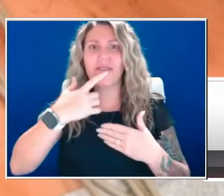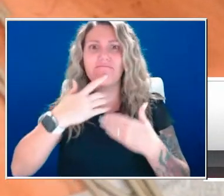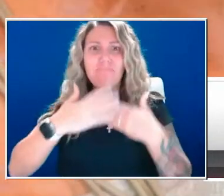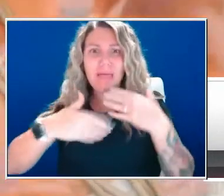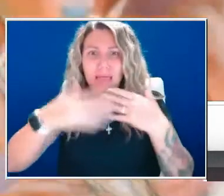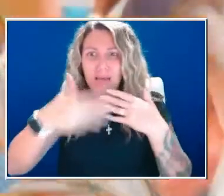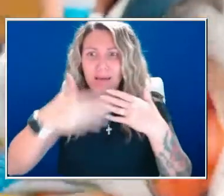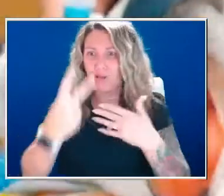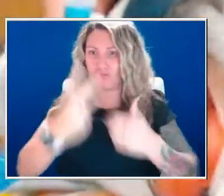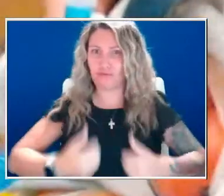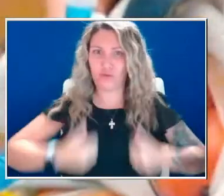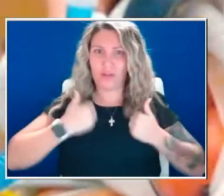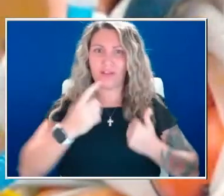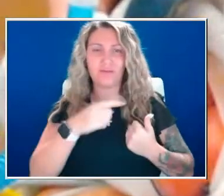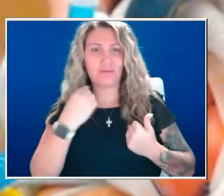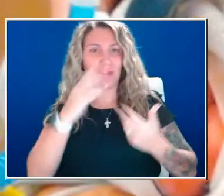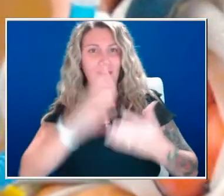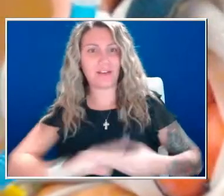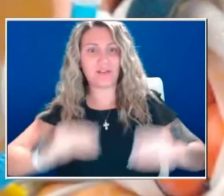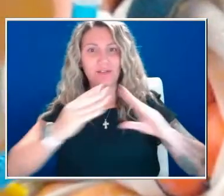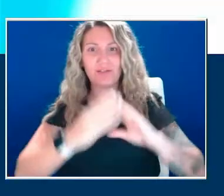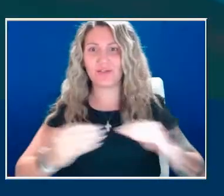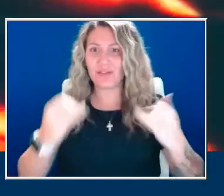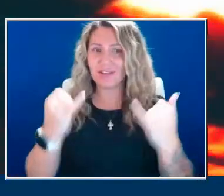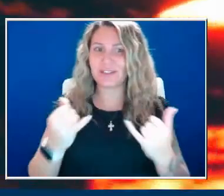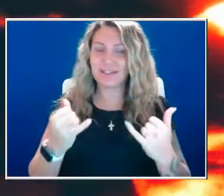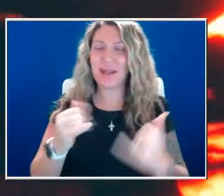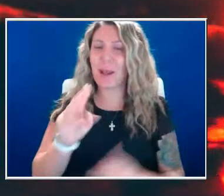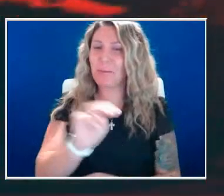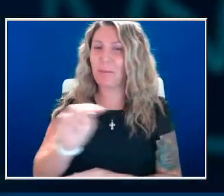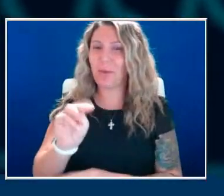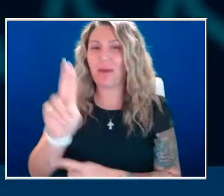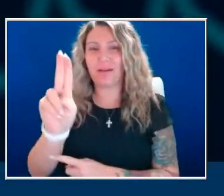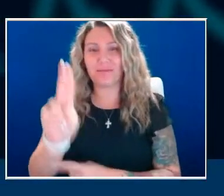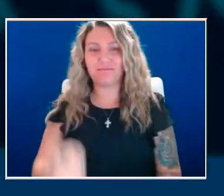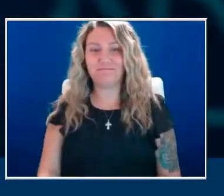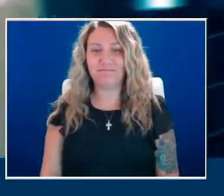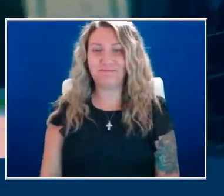that story coming up today on the Morning Medical Update.